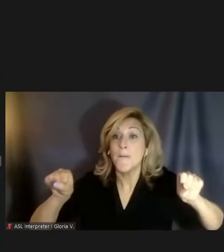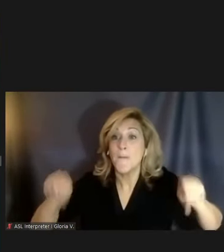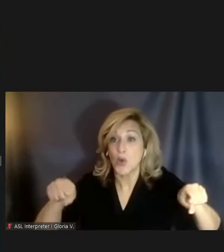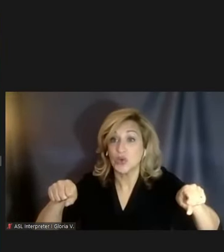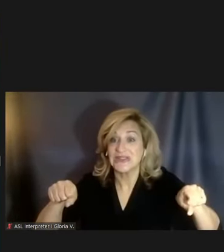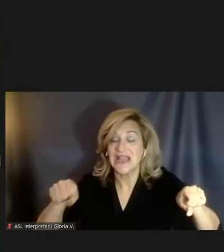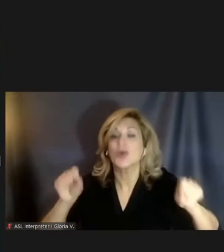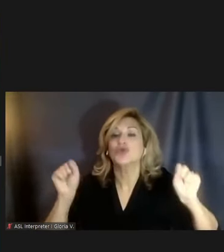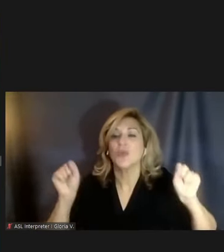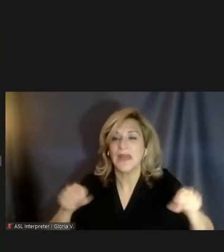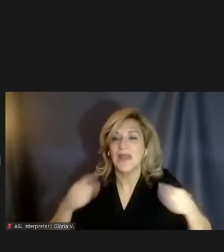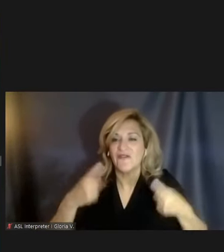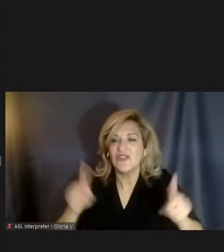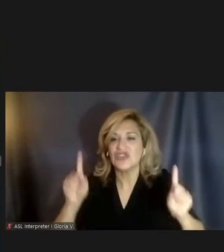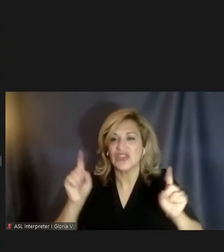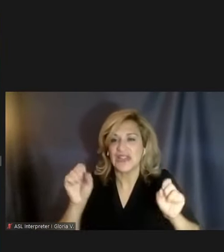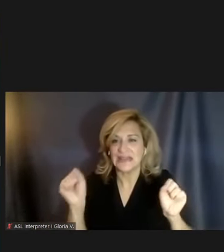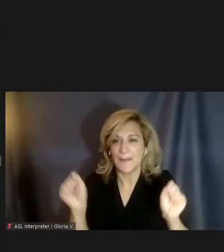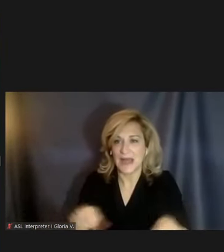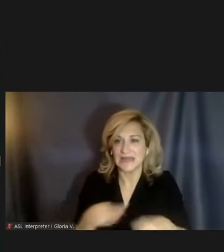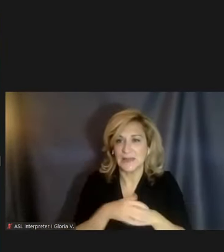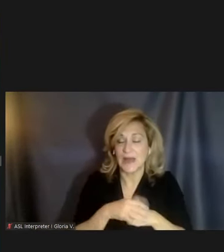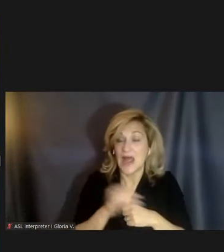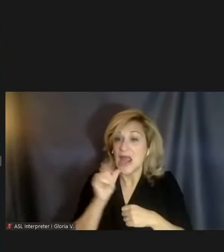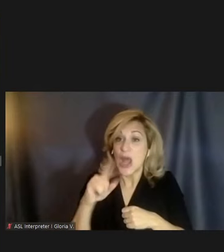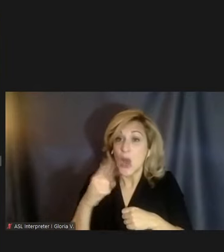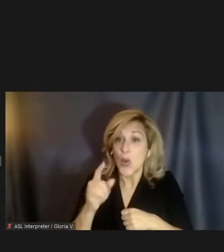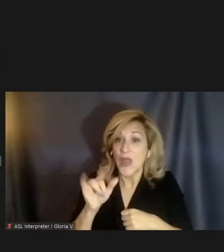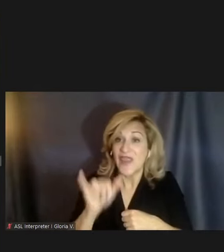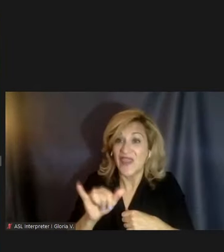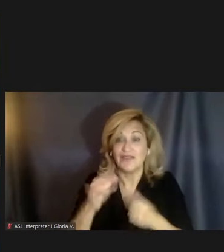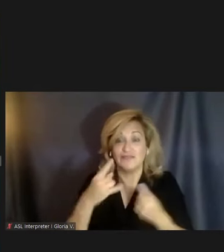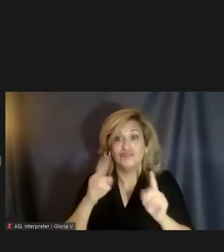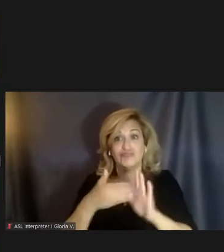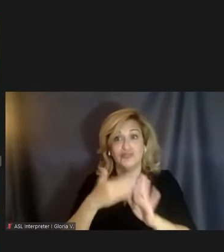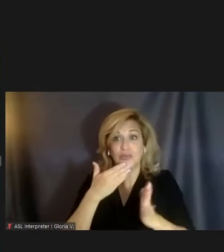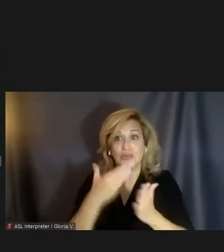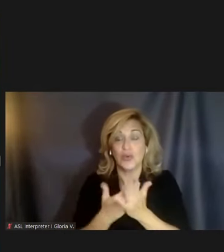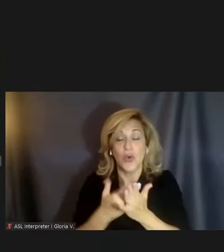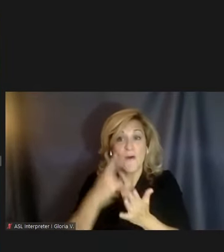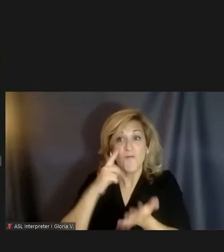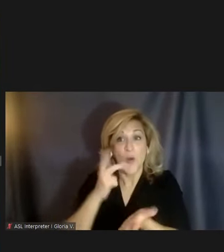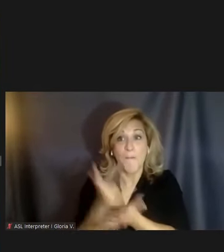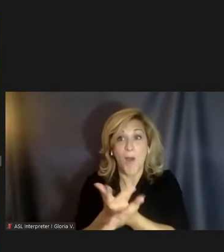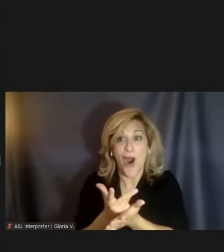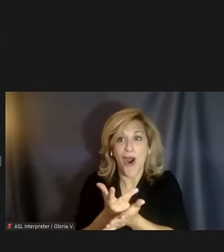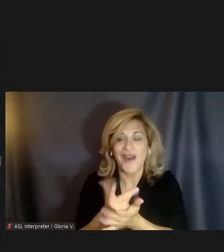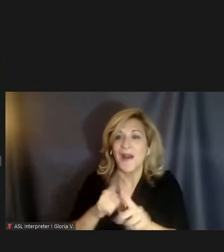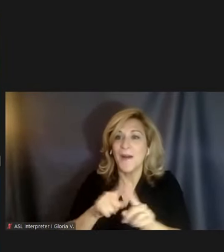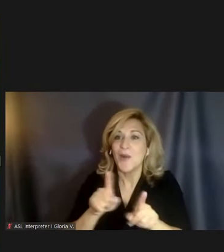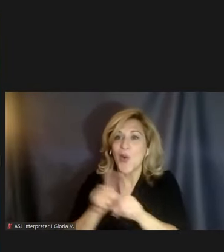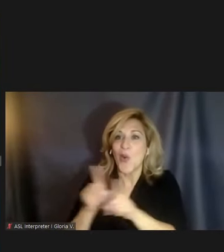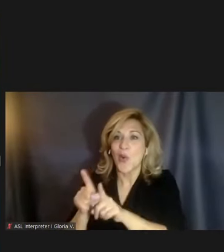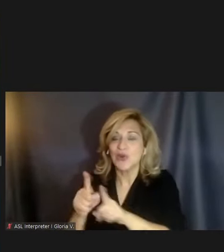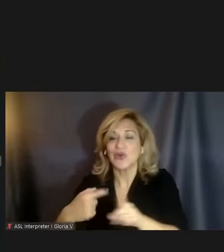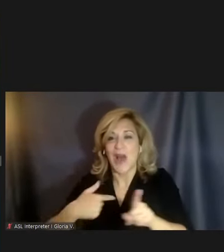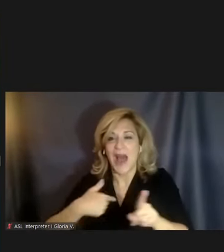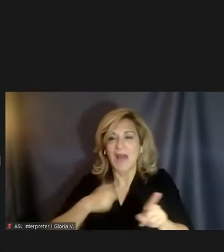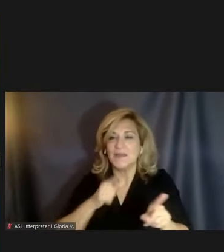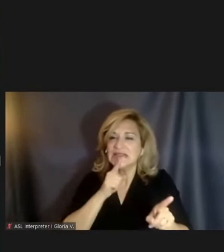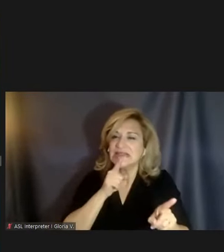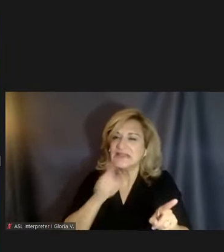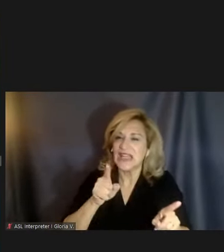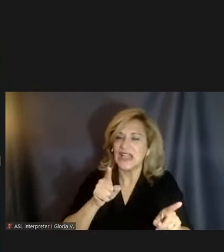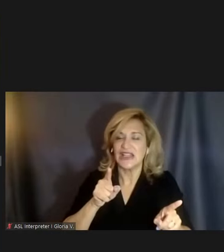as efficient as possible. Not only efficient to park, but also I am sincerely